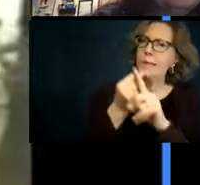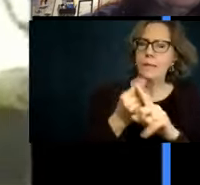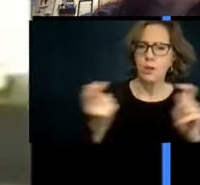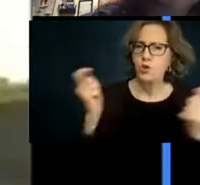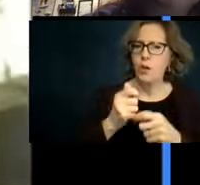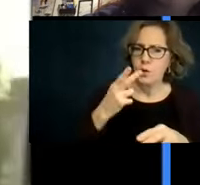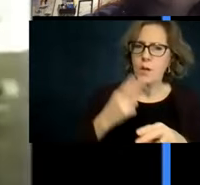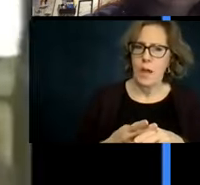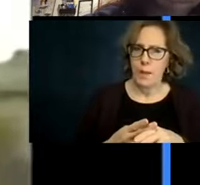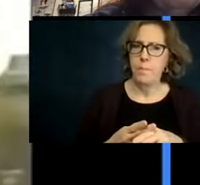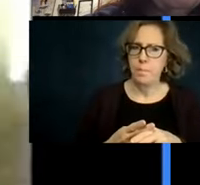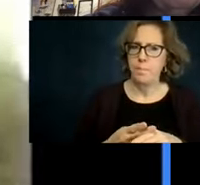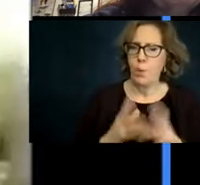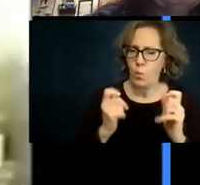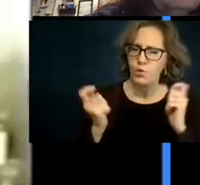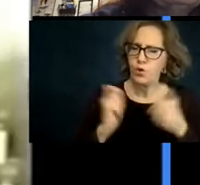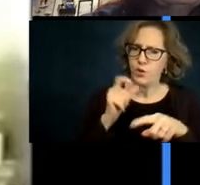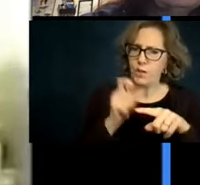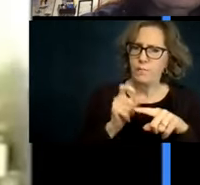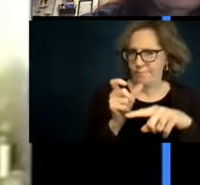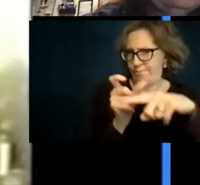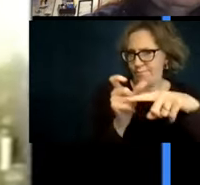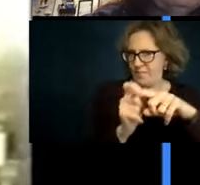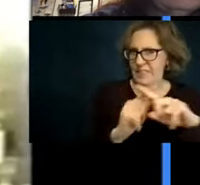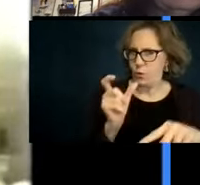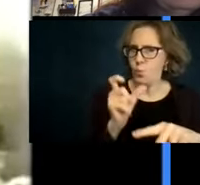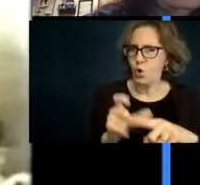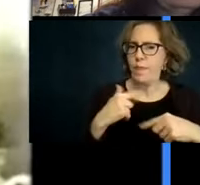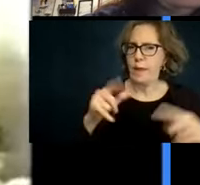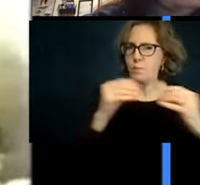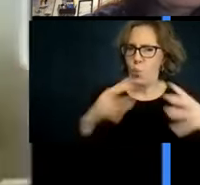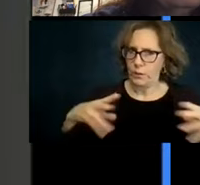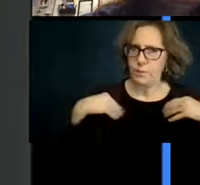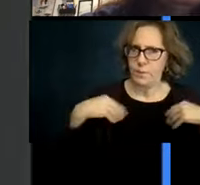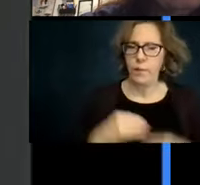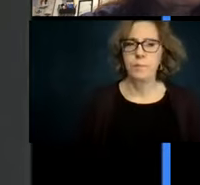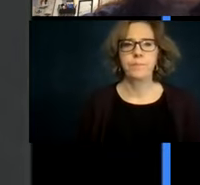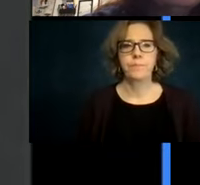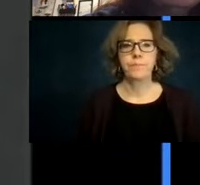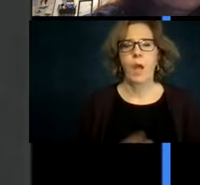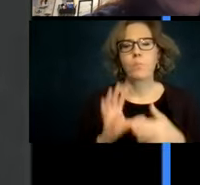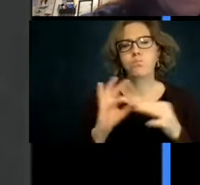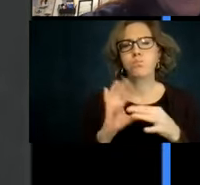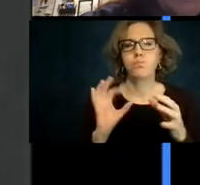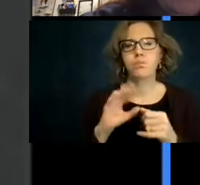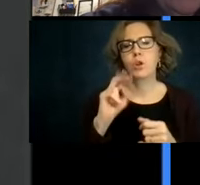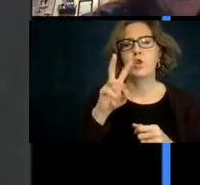into a change they can live with. Charles Austin, WBZ 4 News.